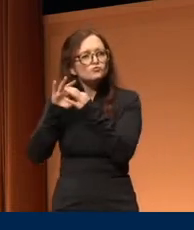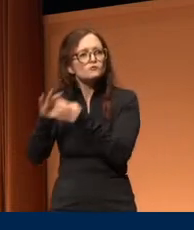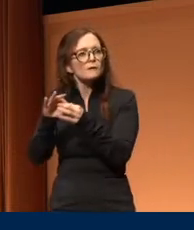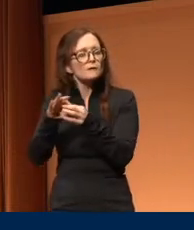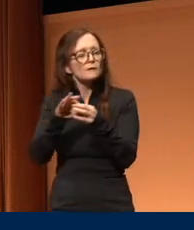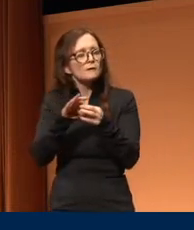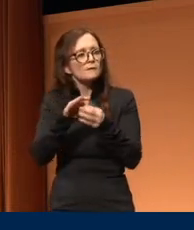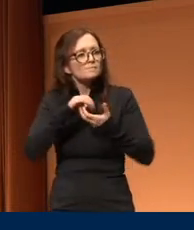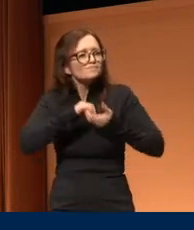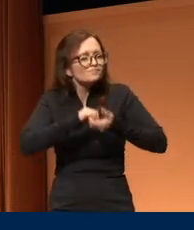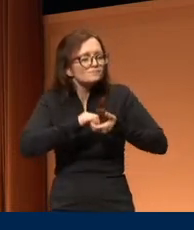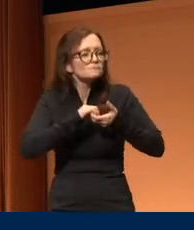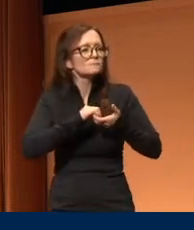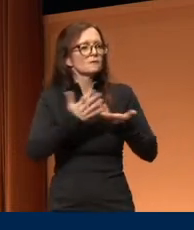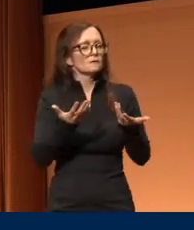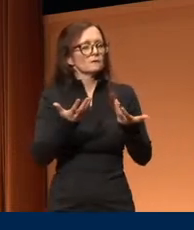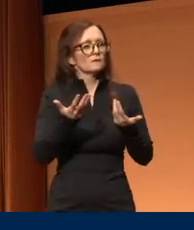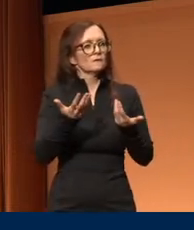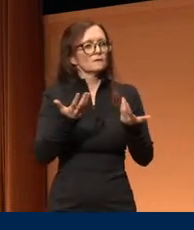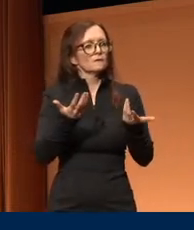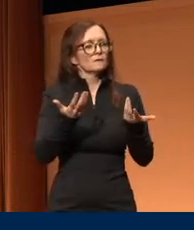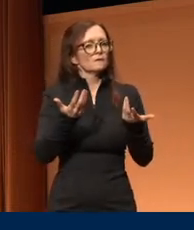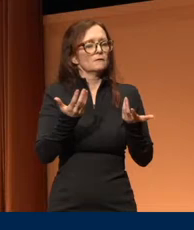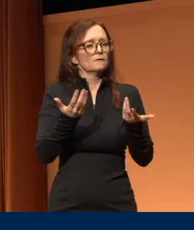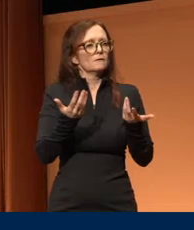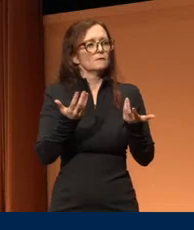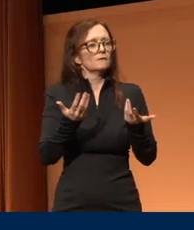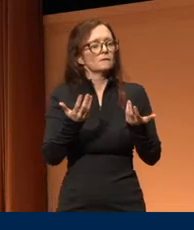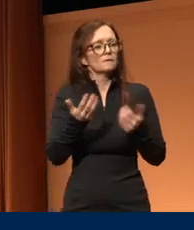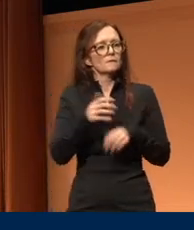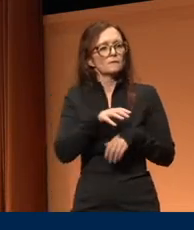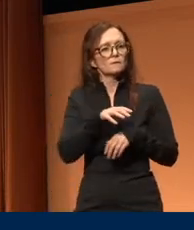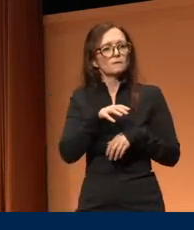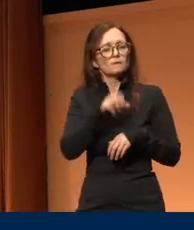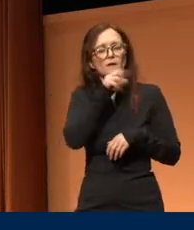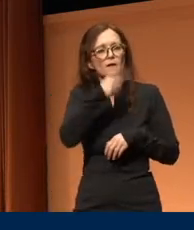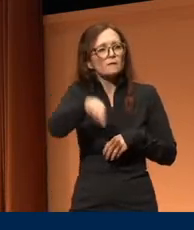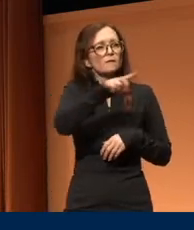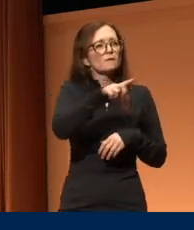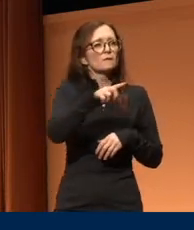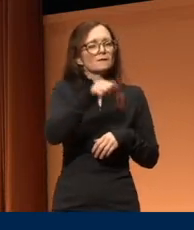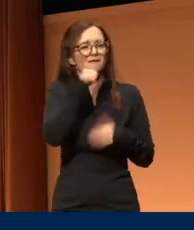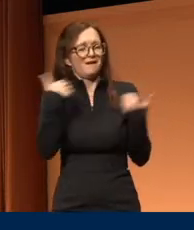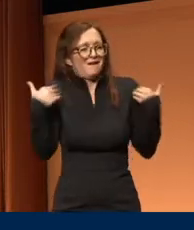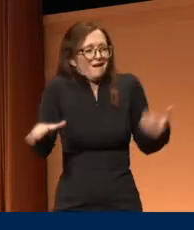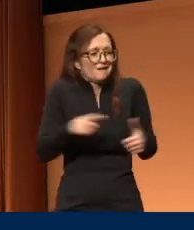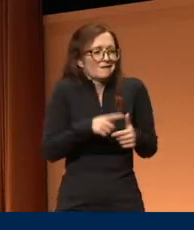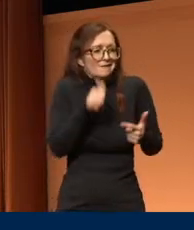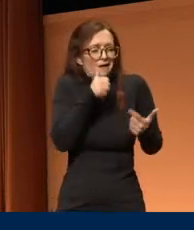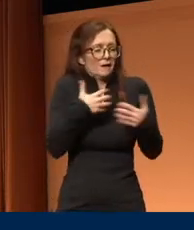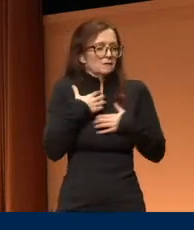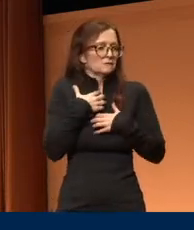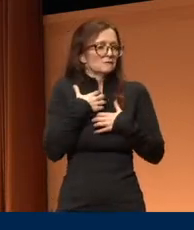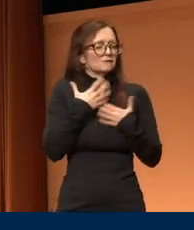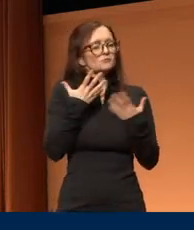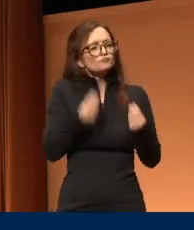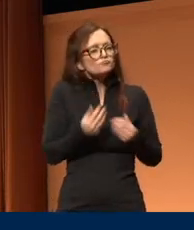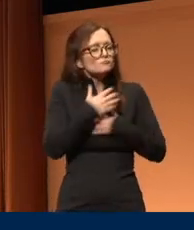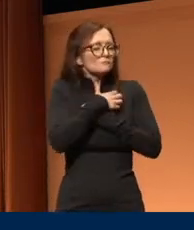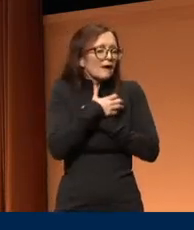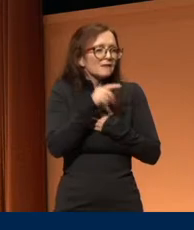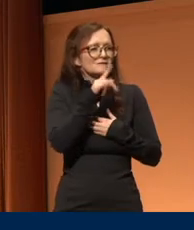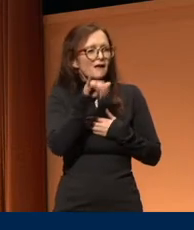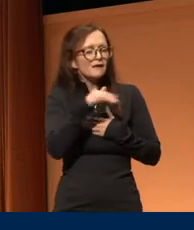Despite the anger that brought them there, the embraced lack of naivety, none of us here are angels, we are not teddy bears, what the Yellow Vests seemed